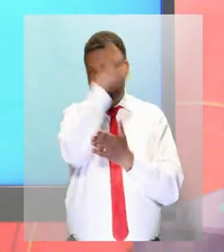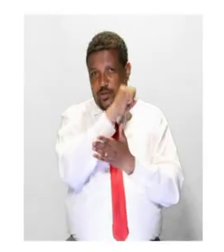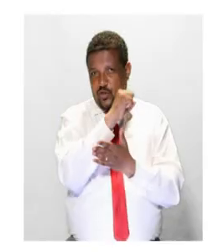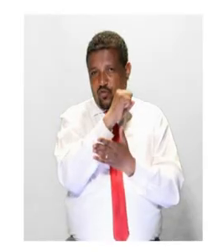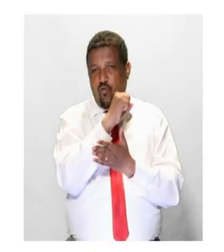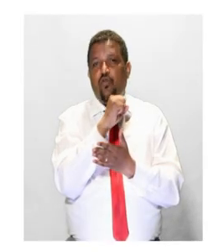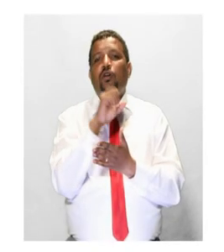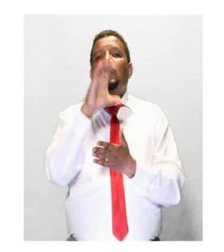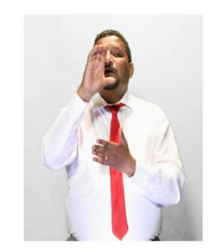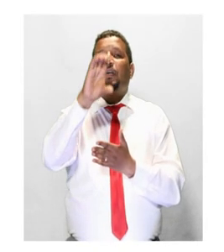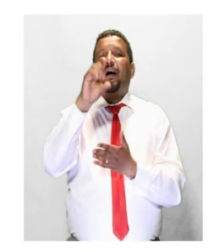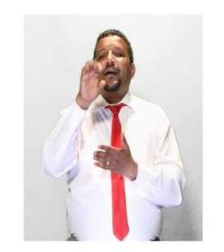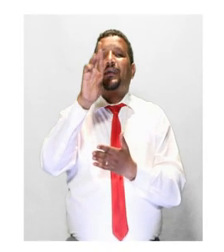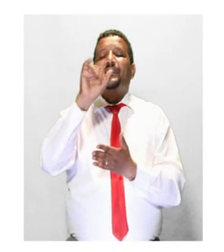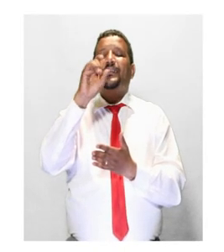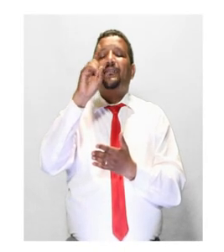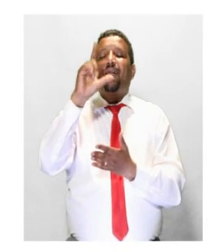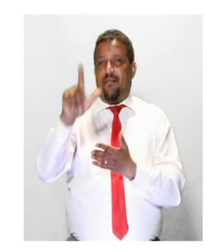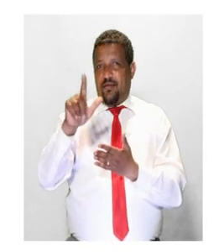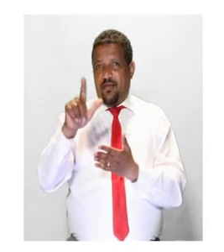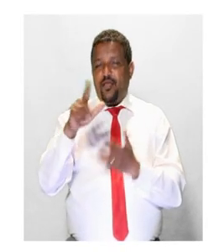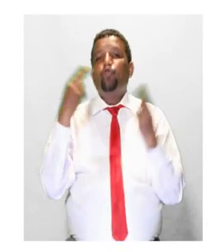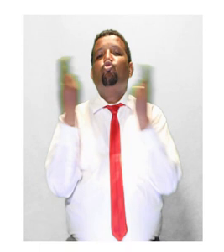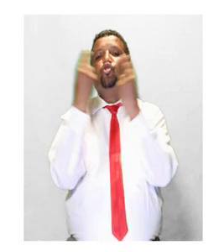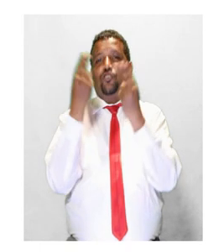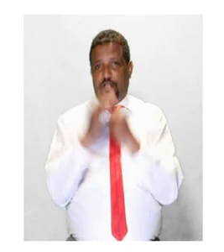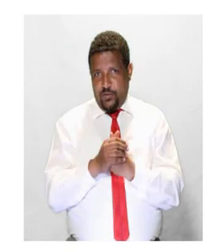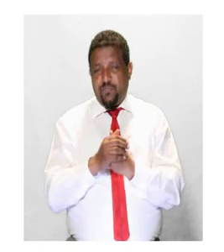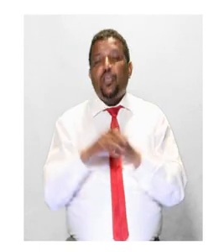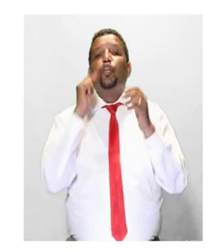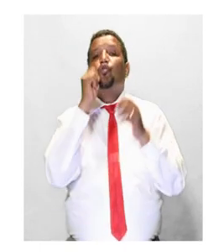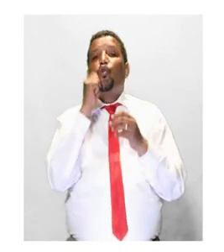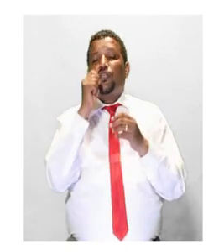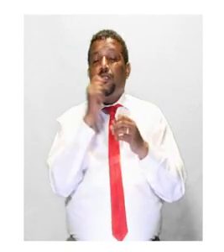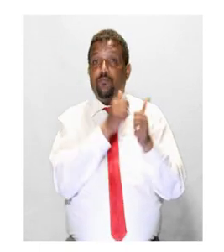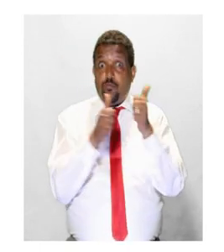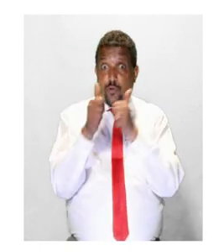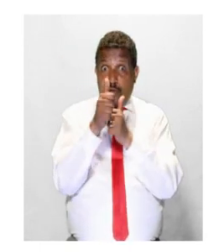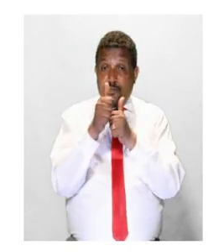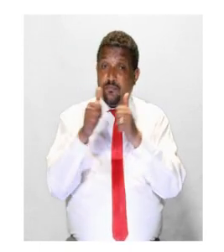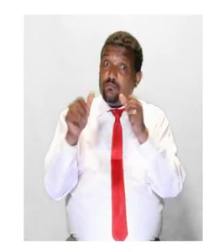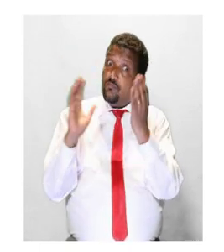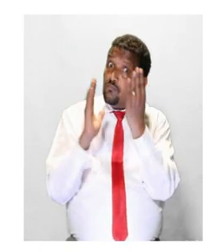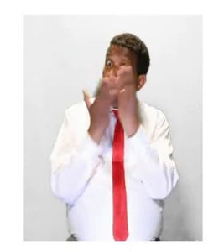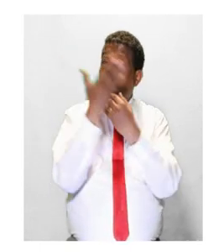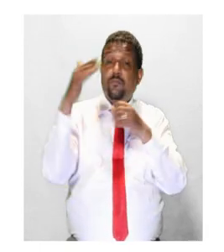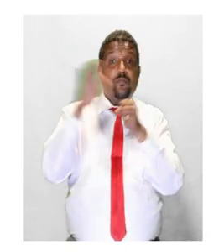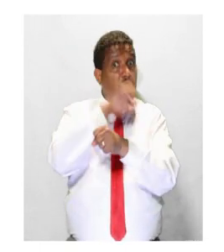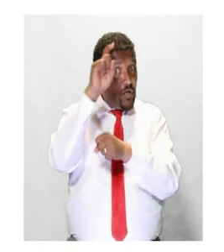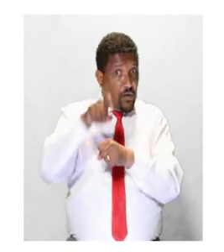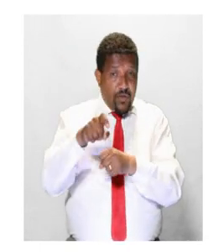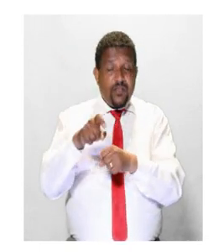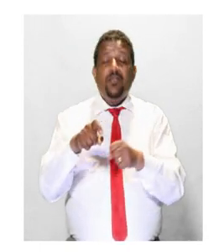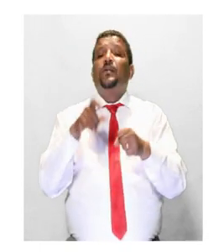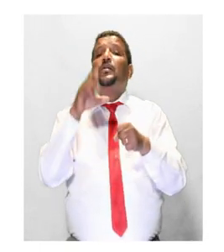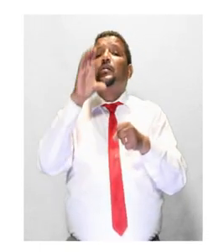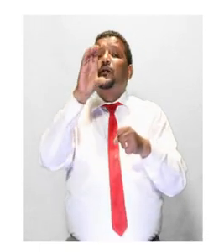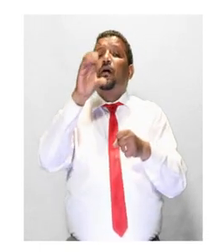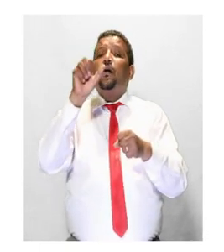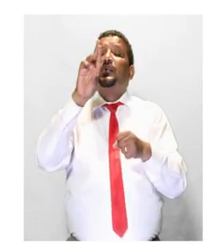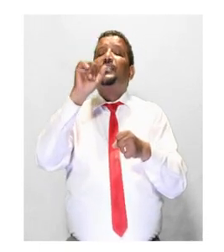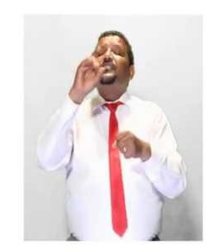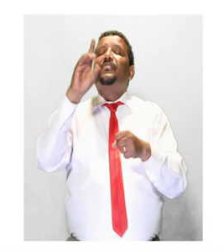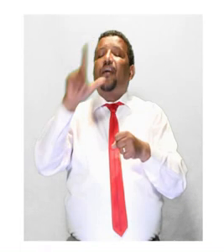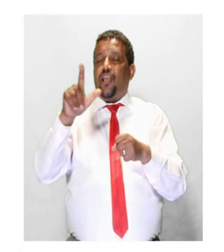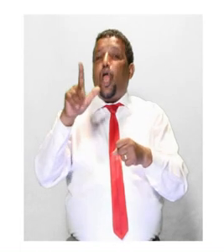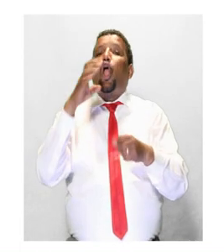the cardinal utility theory. These are the preconditions that must be fulfilled in order to apply the cardinal utility theory.